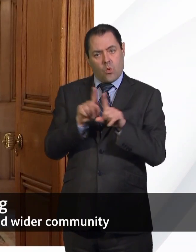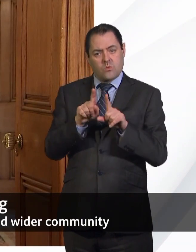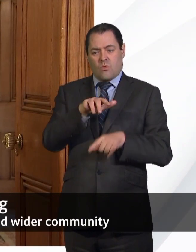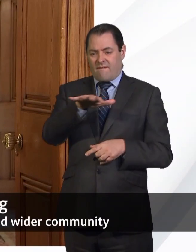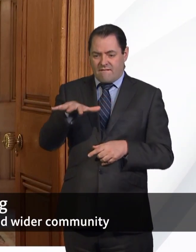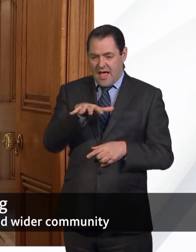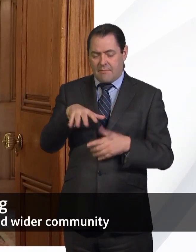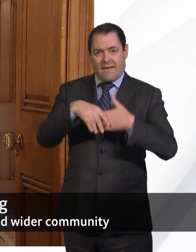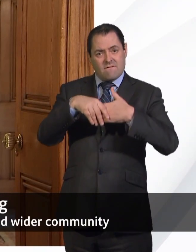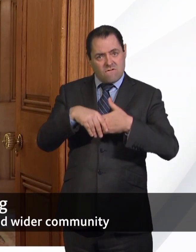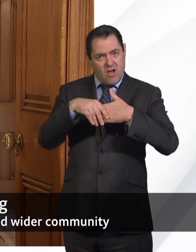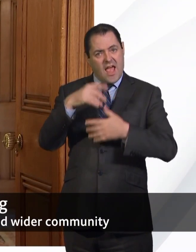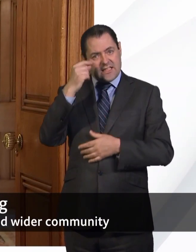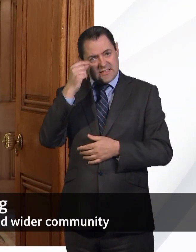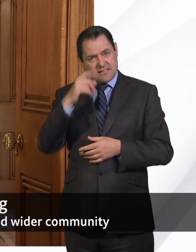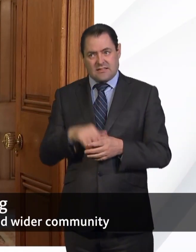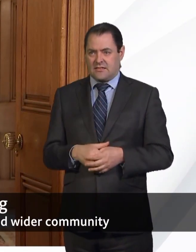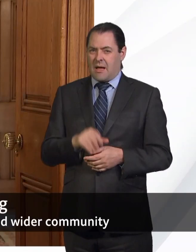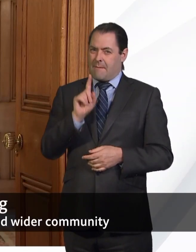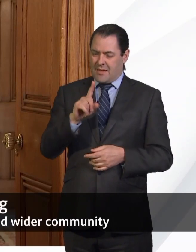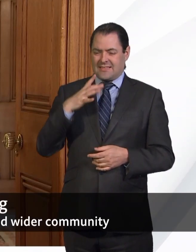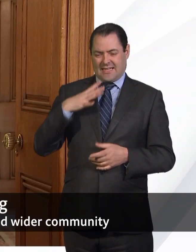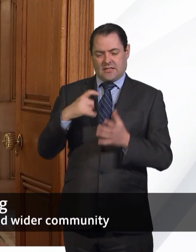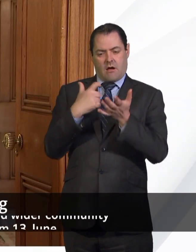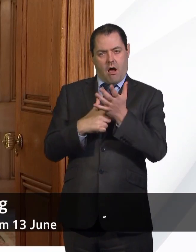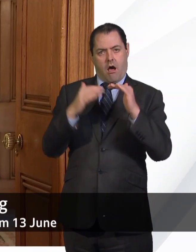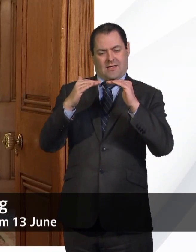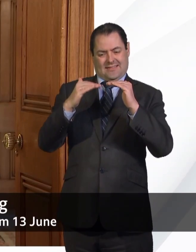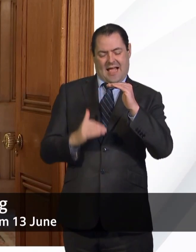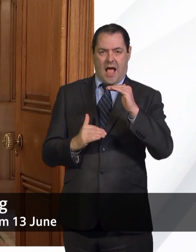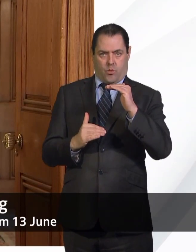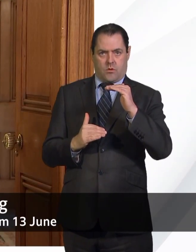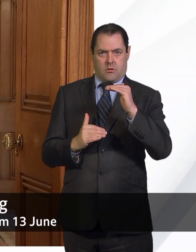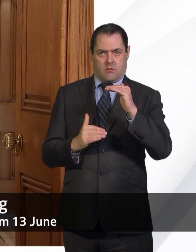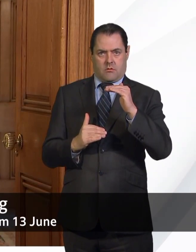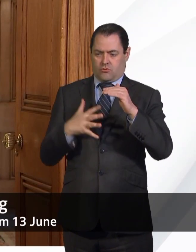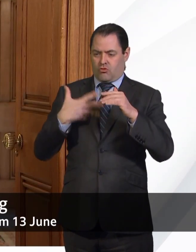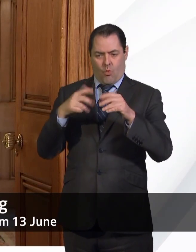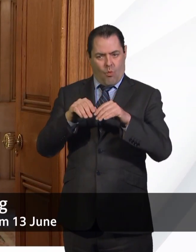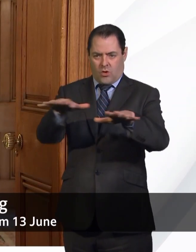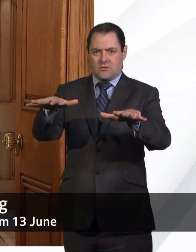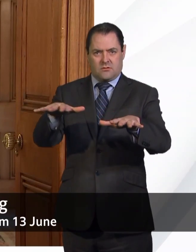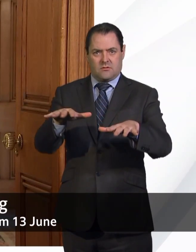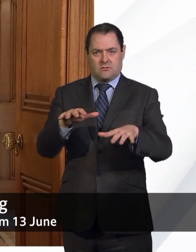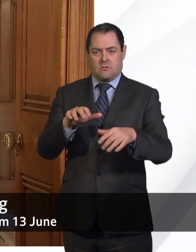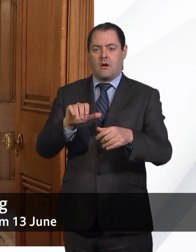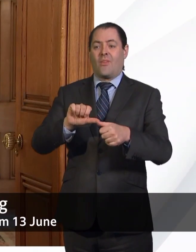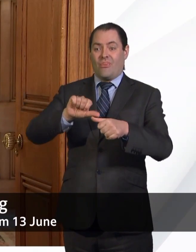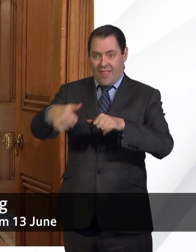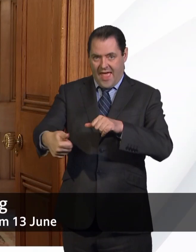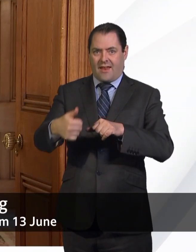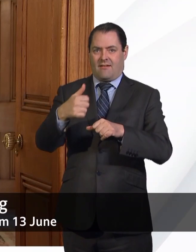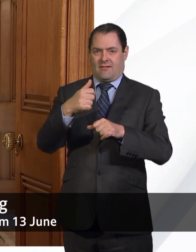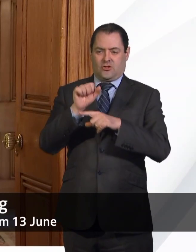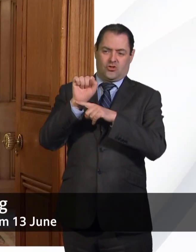friends. But we need to get that R down. We need to get that infection rate down, so that, Jay, everybody